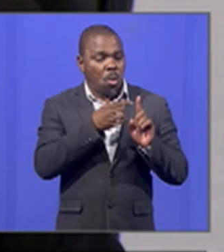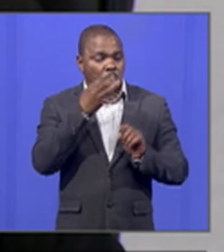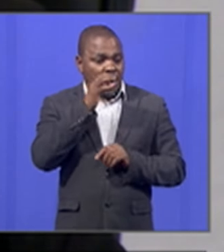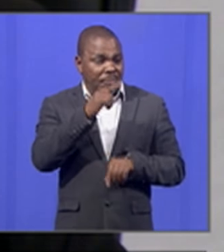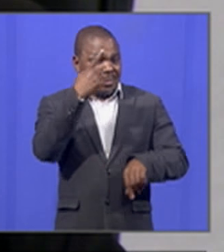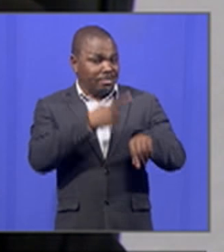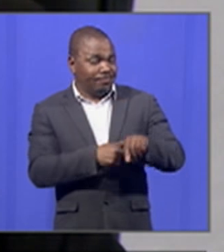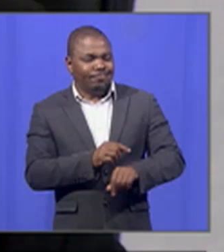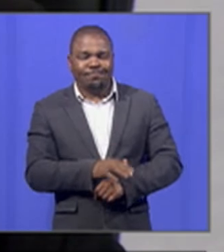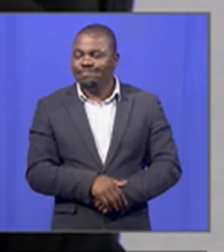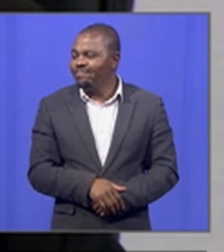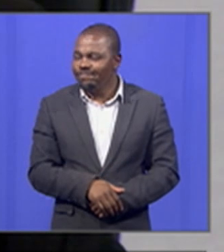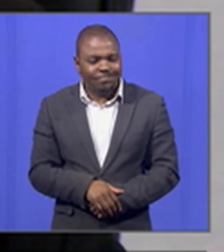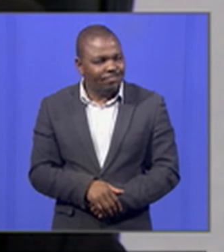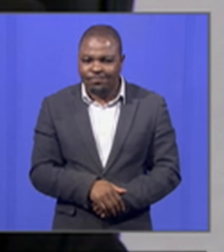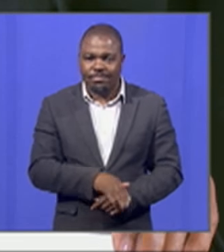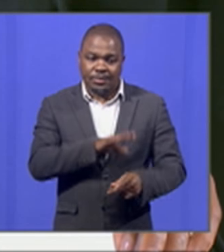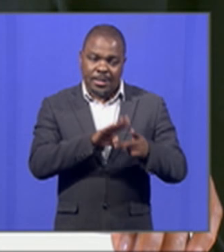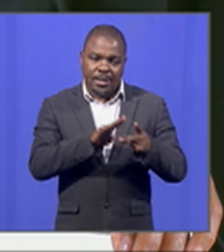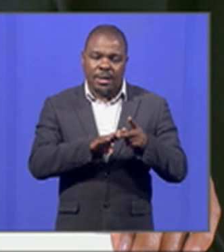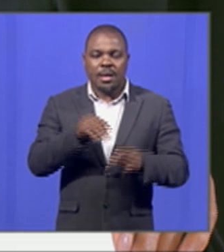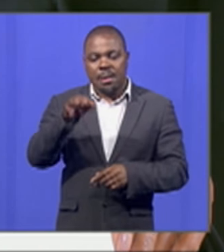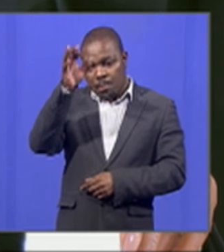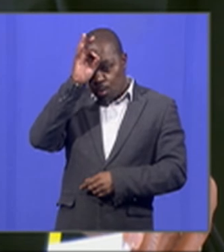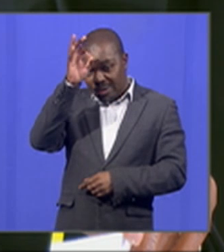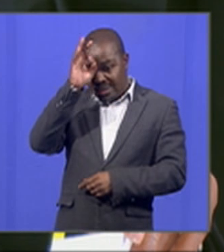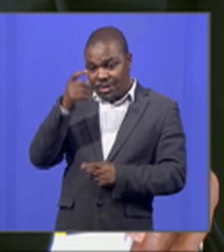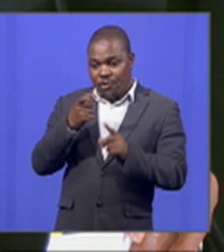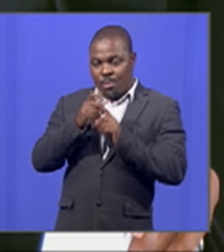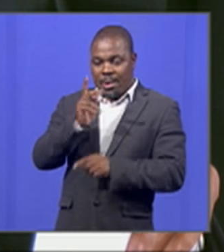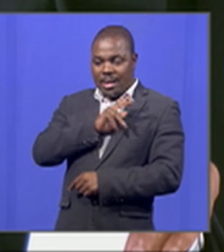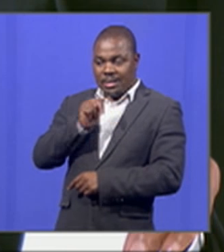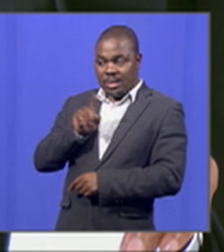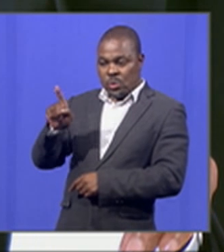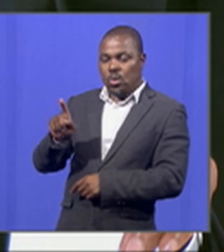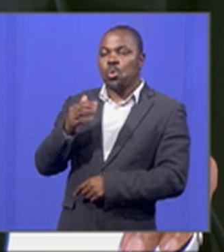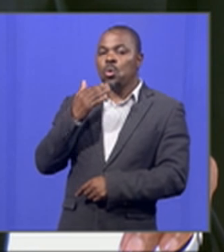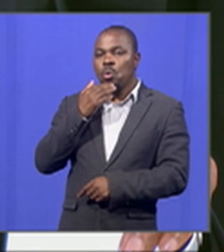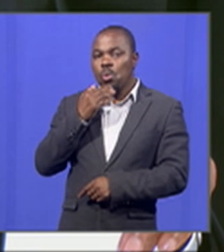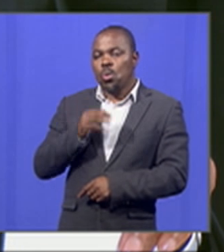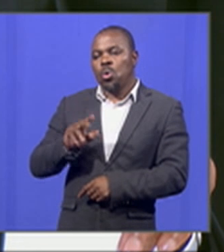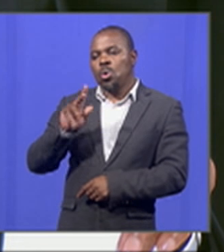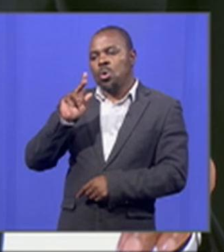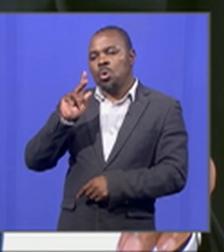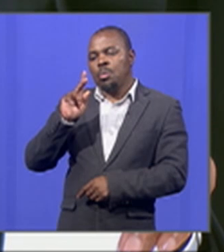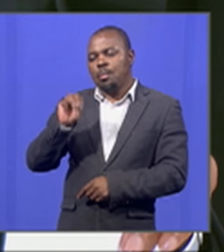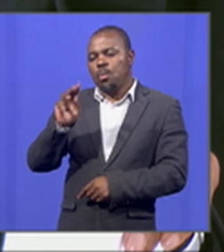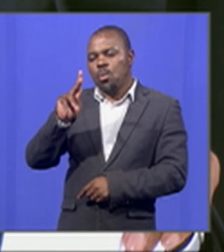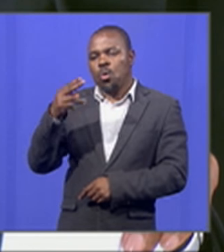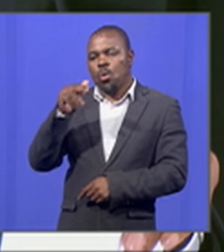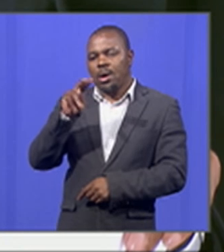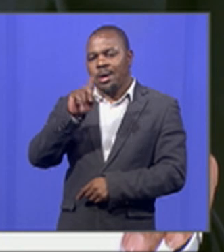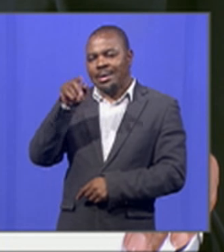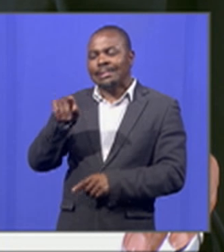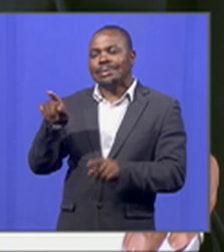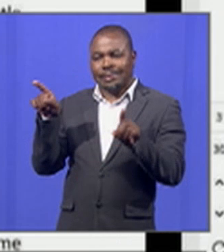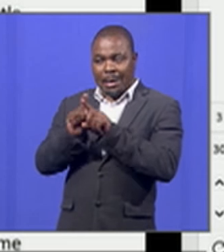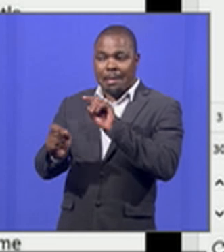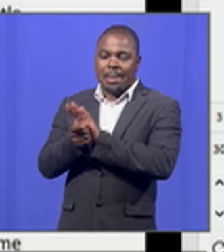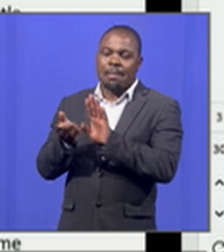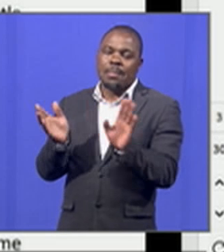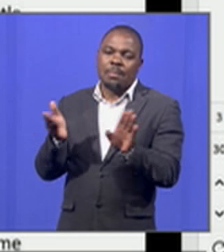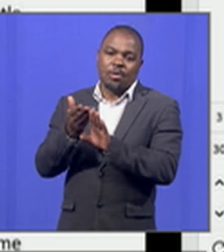lefapha la toka mmogo le go mokomišenara wa maphodisa ka KZN mo Lieutenant General Nhlanhla Mkhwanazi.